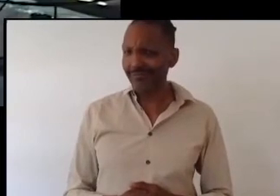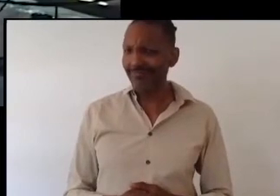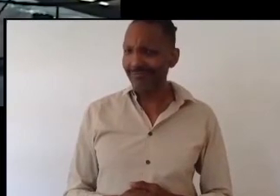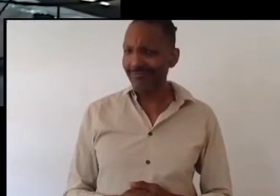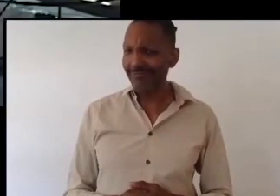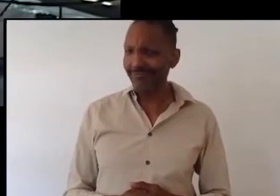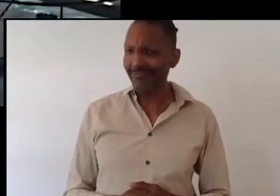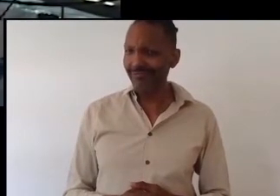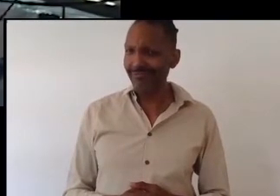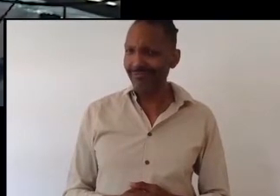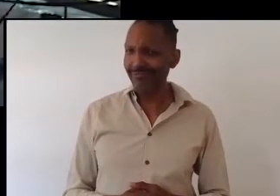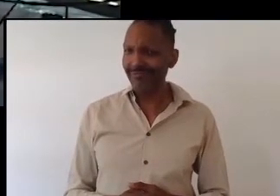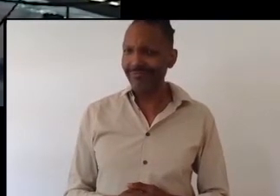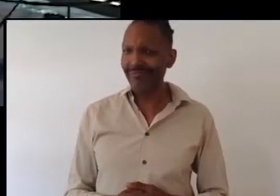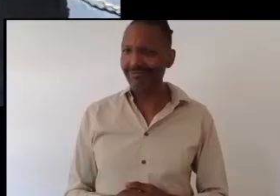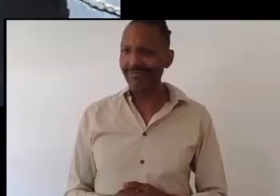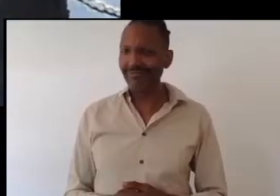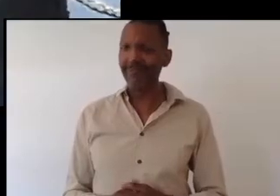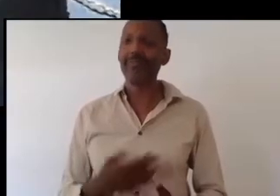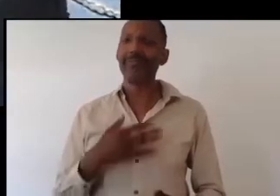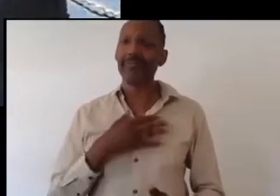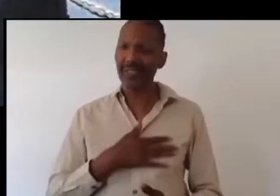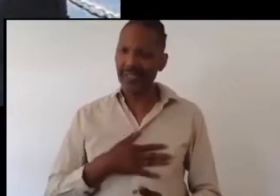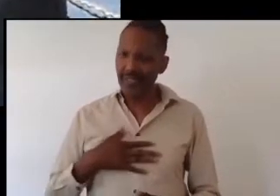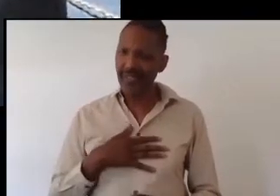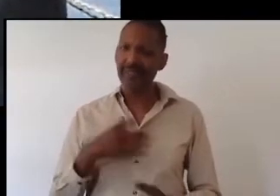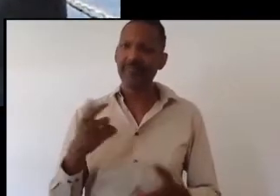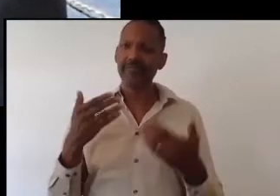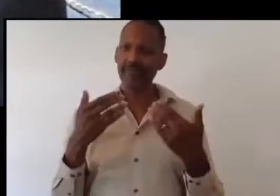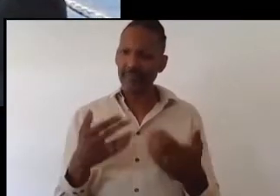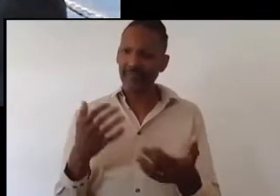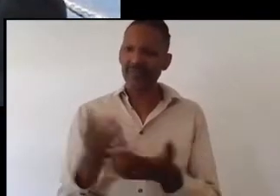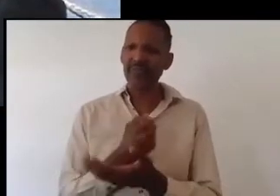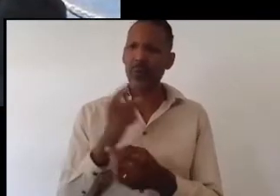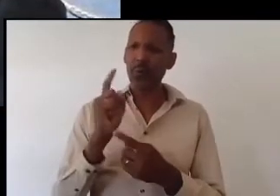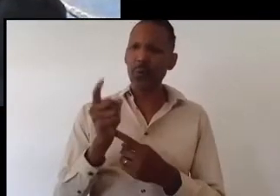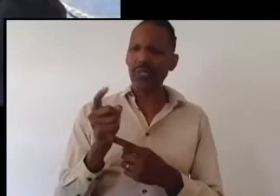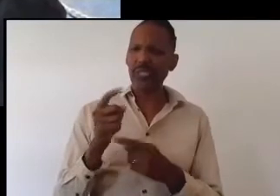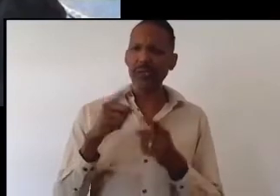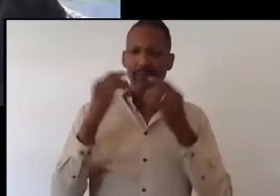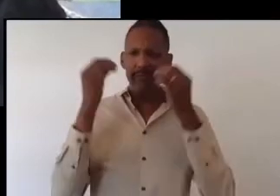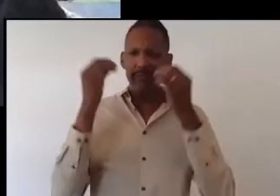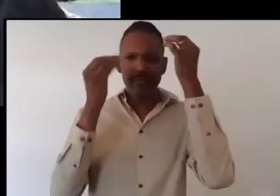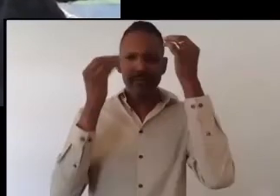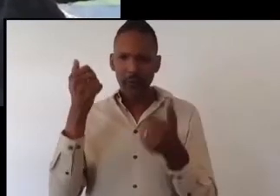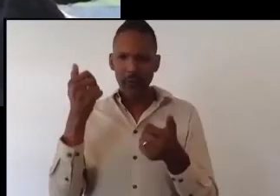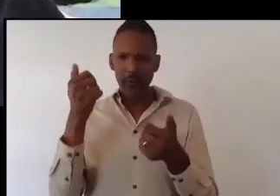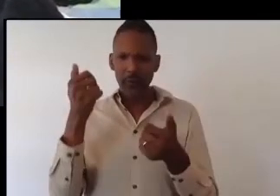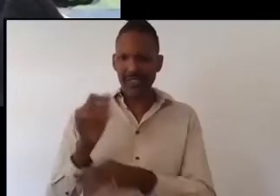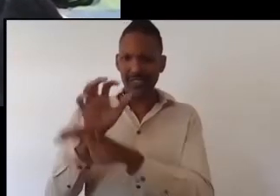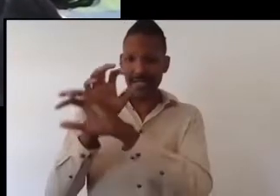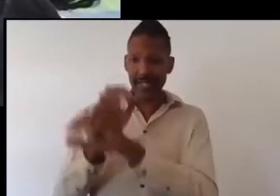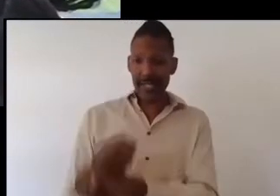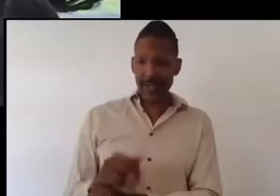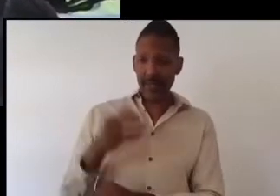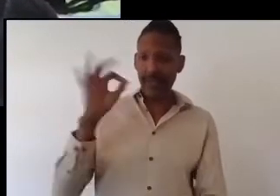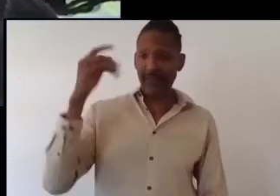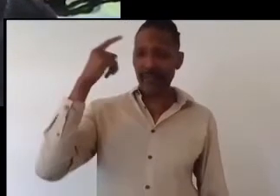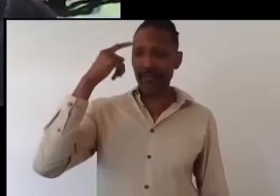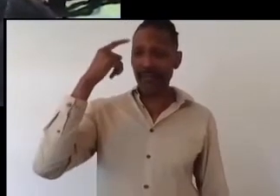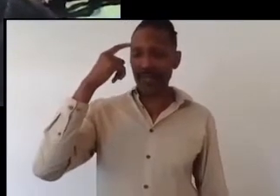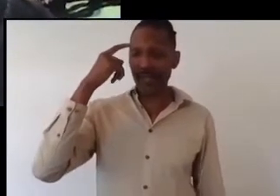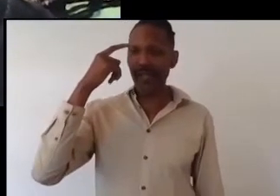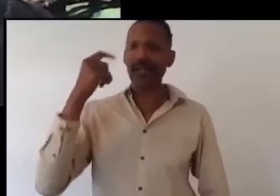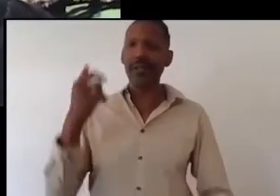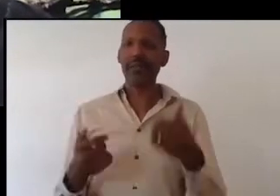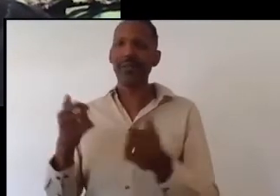might interact with the yarn? Please take a moment to reflect on which habits of mind and skills you think are focused on